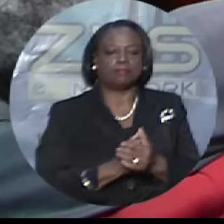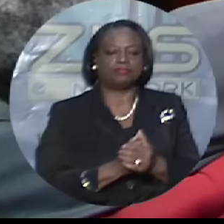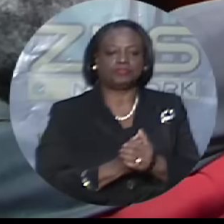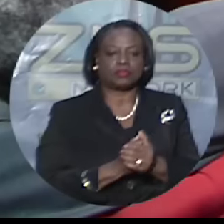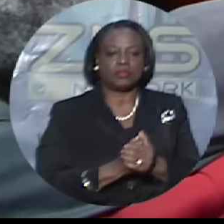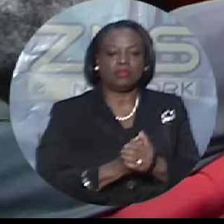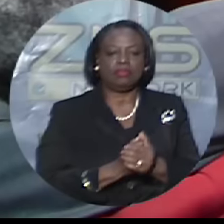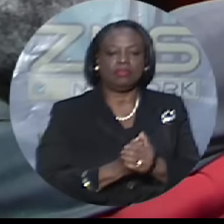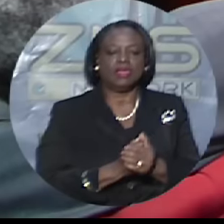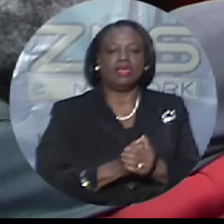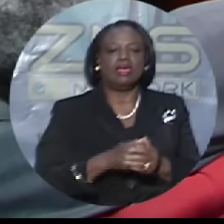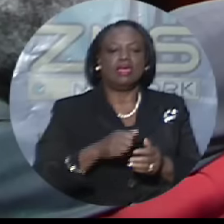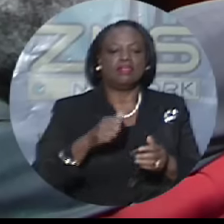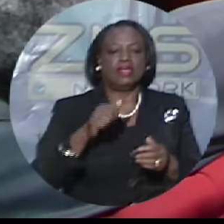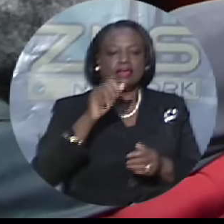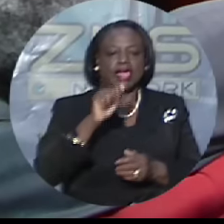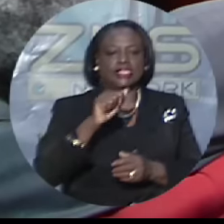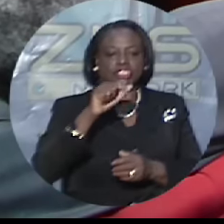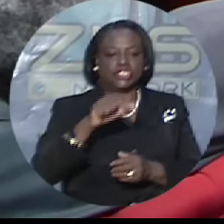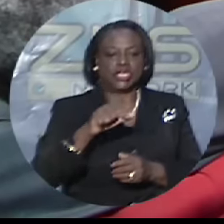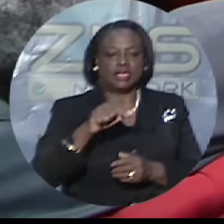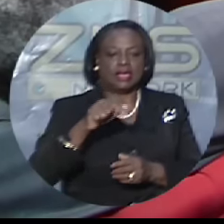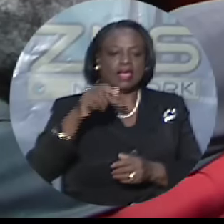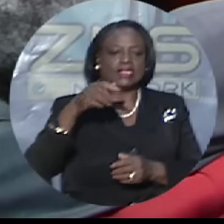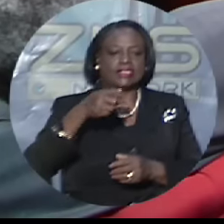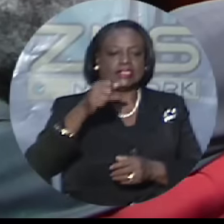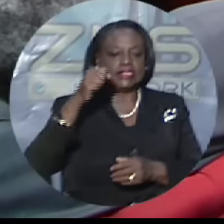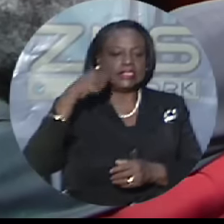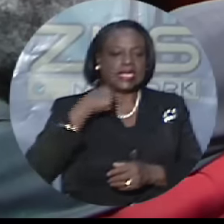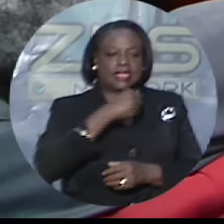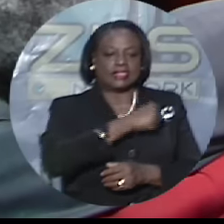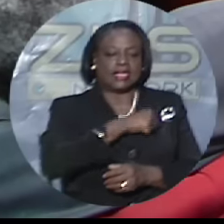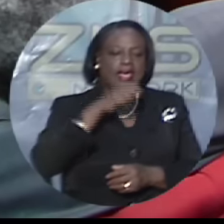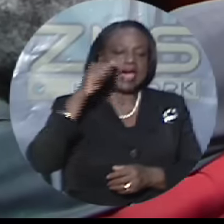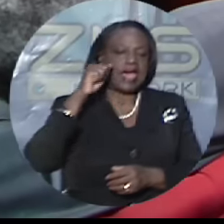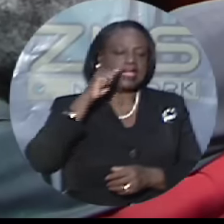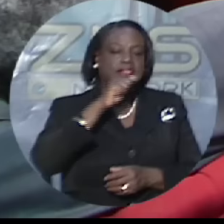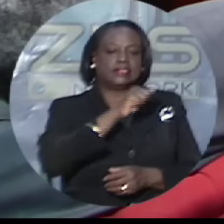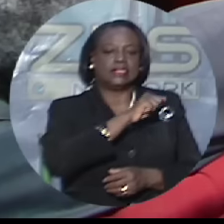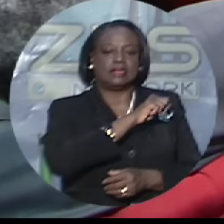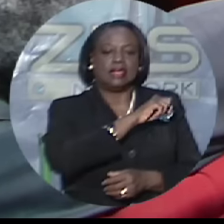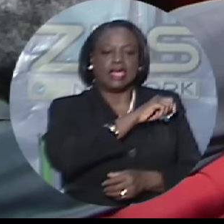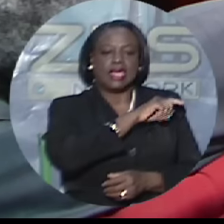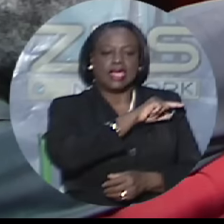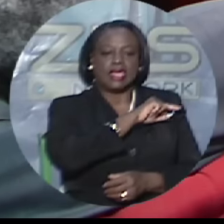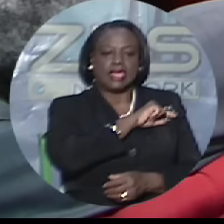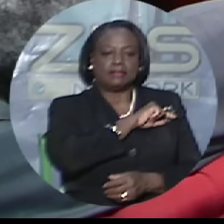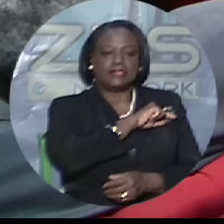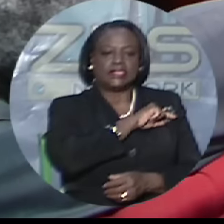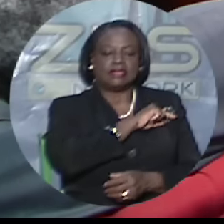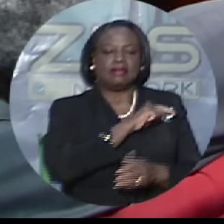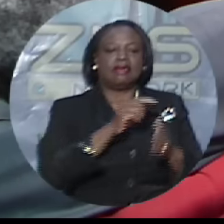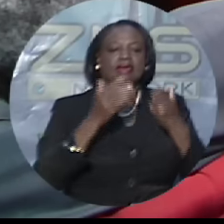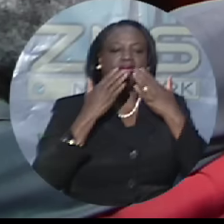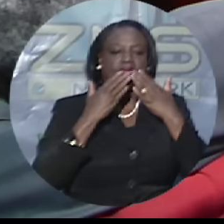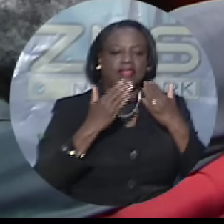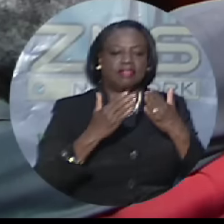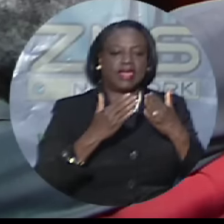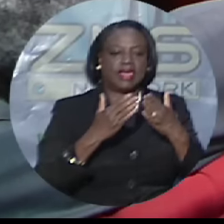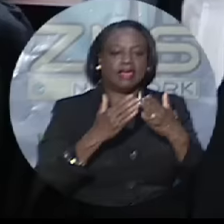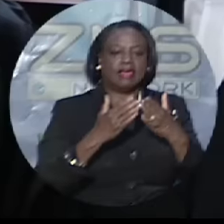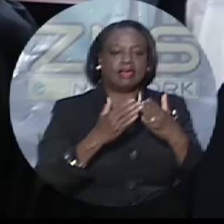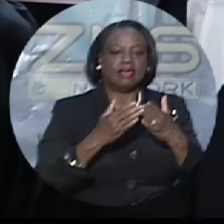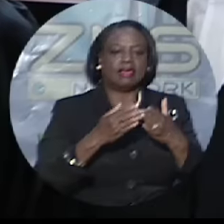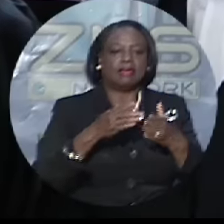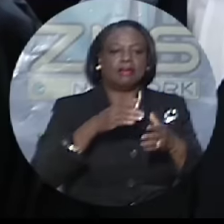of Legal Affairs, Senator the Honorable Alison Maynard Gibson, commended Dame Anita Allen for serving with distinction. The Attorney General